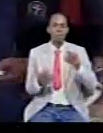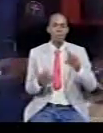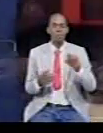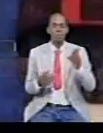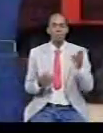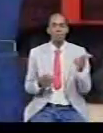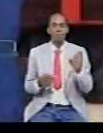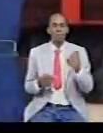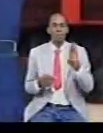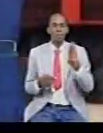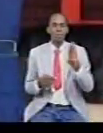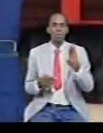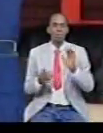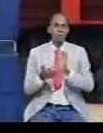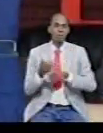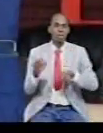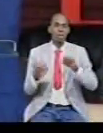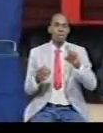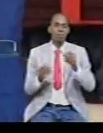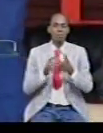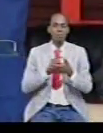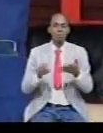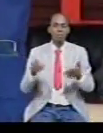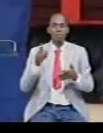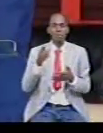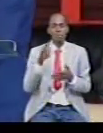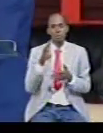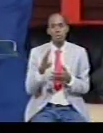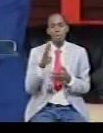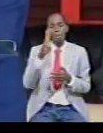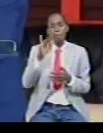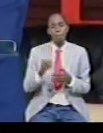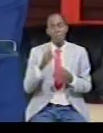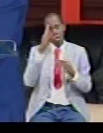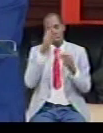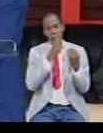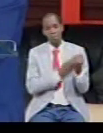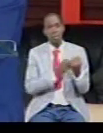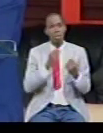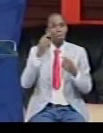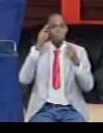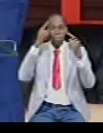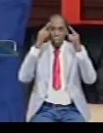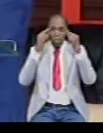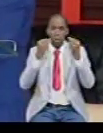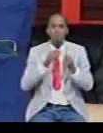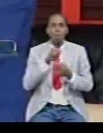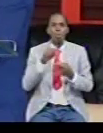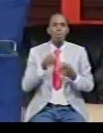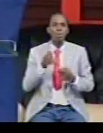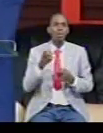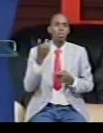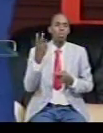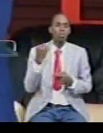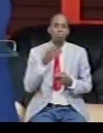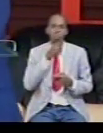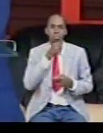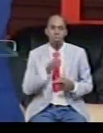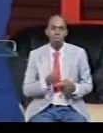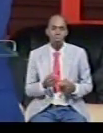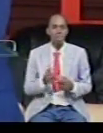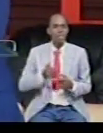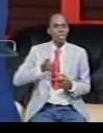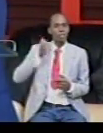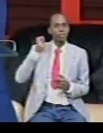I'm reading from verse 24. By faith, Moses, when it was come to years, refused to be